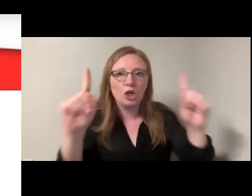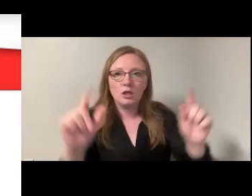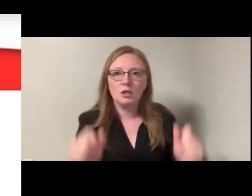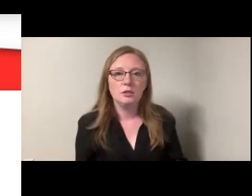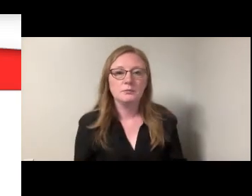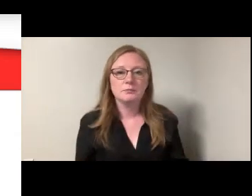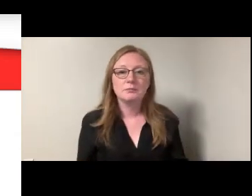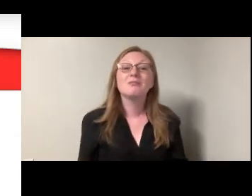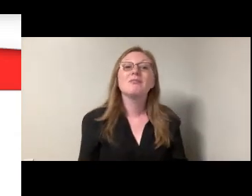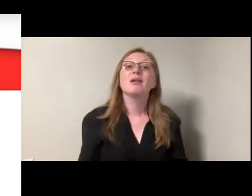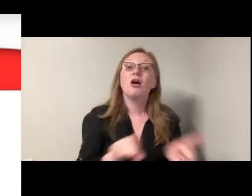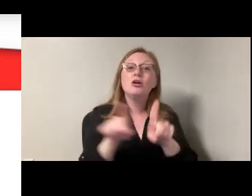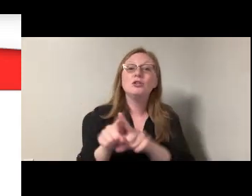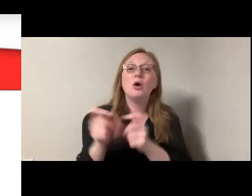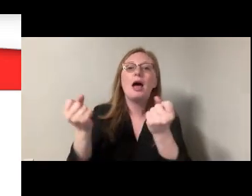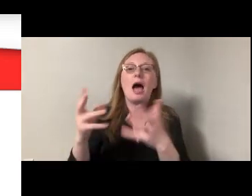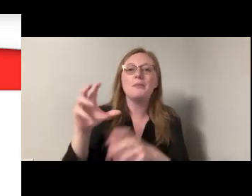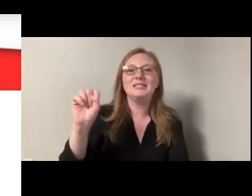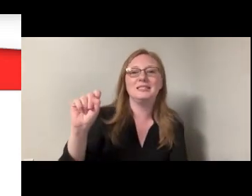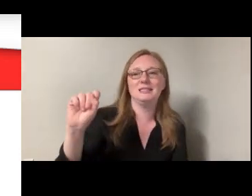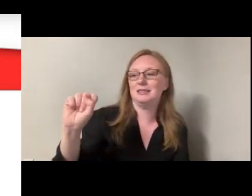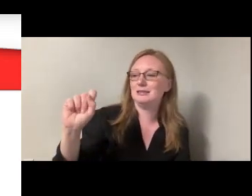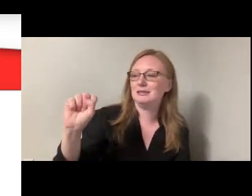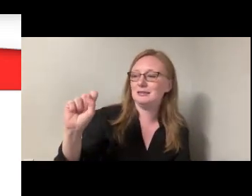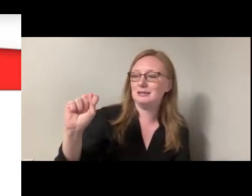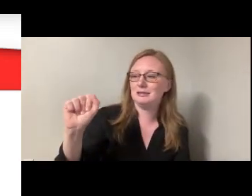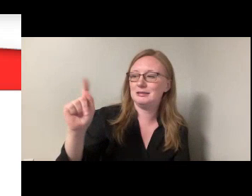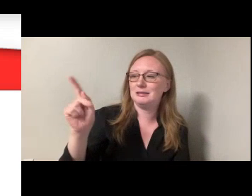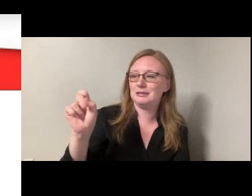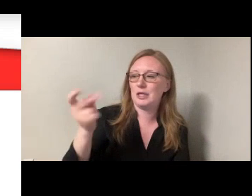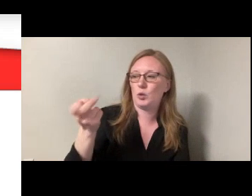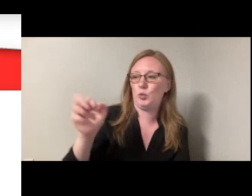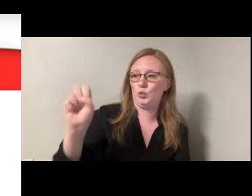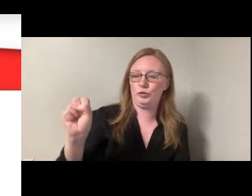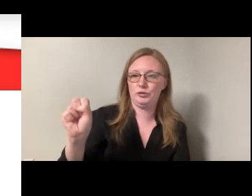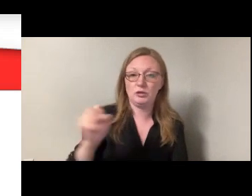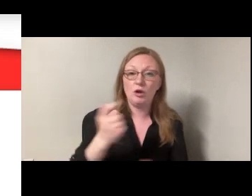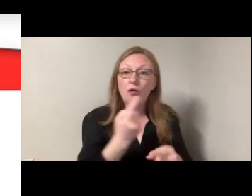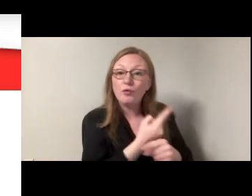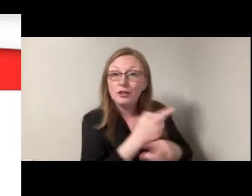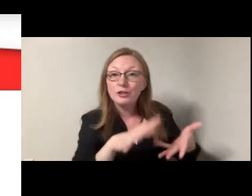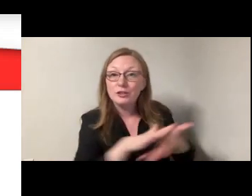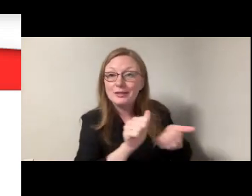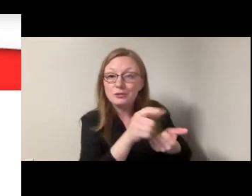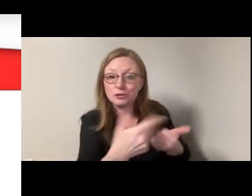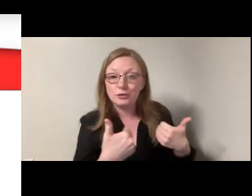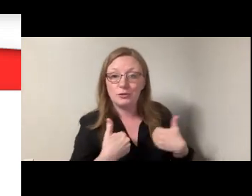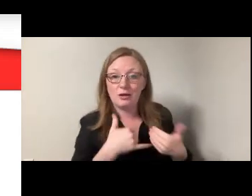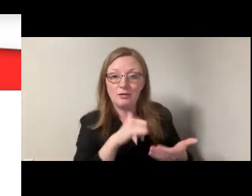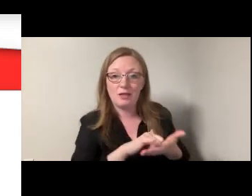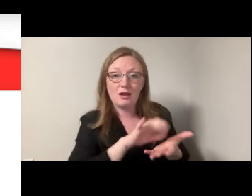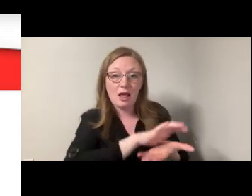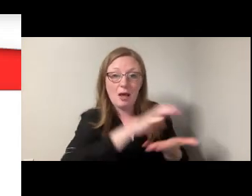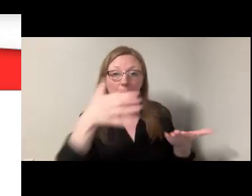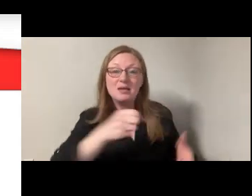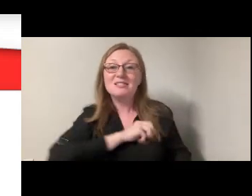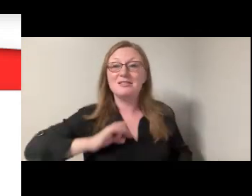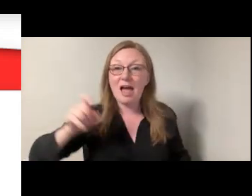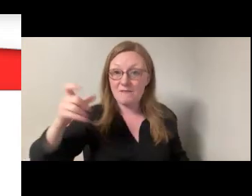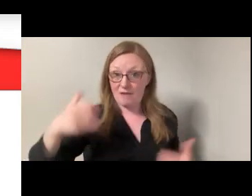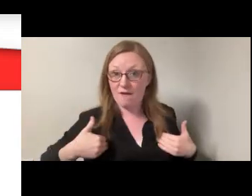them. Like I said, the number of stakeholders. So if you're doing your regular disaster and suddenly you got this increase and the amount of staff that you